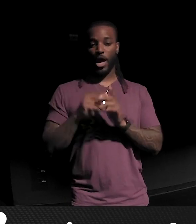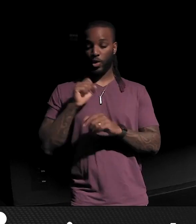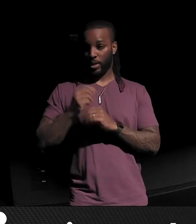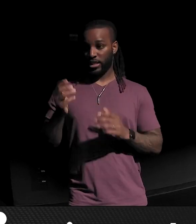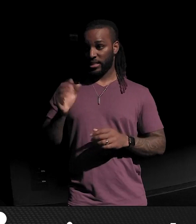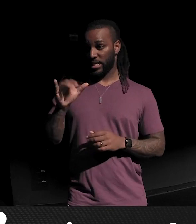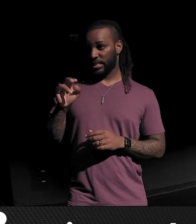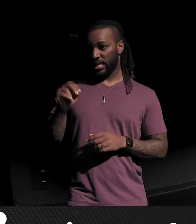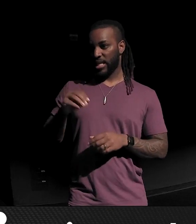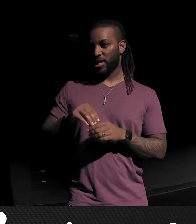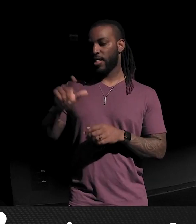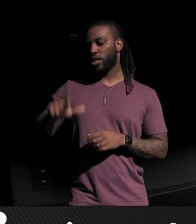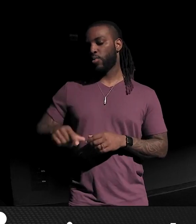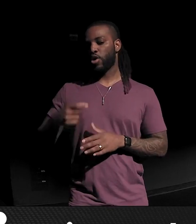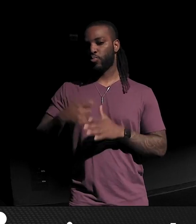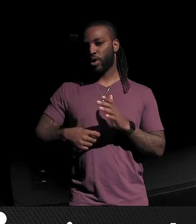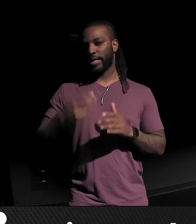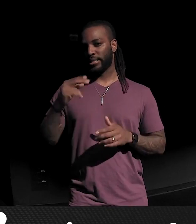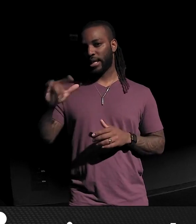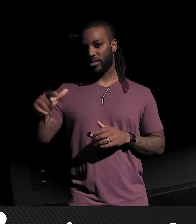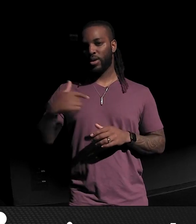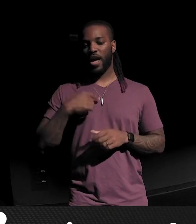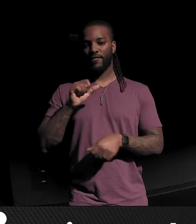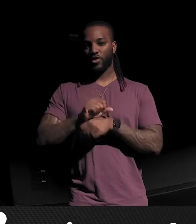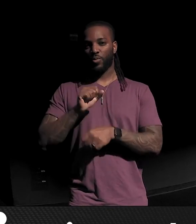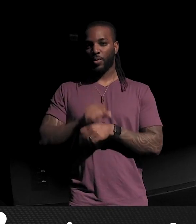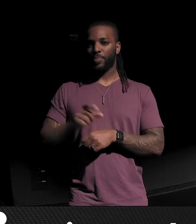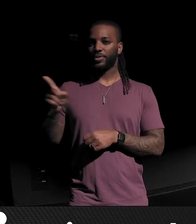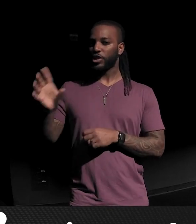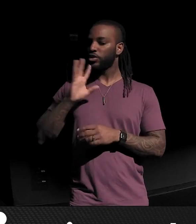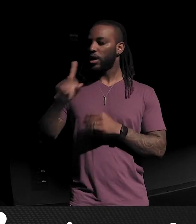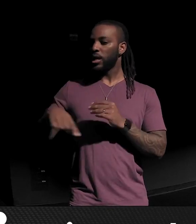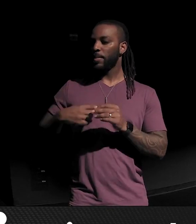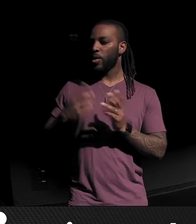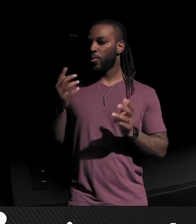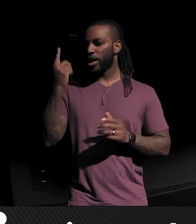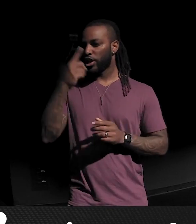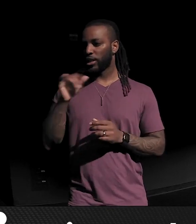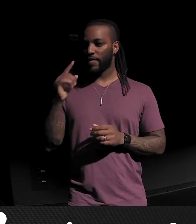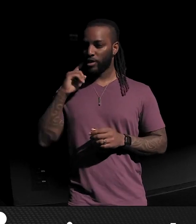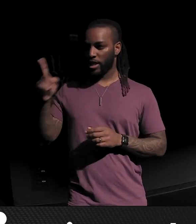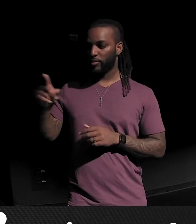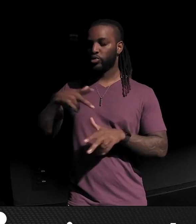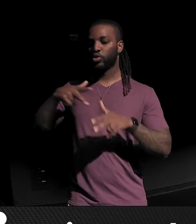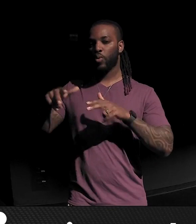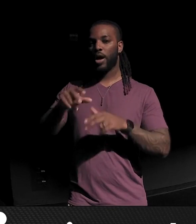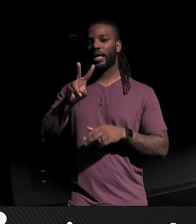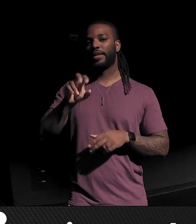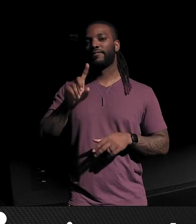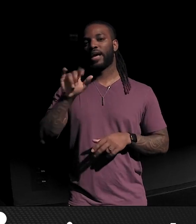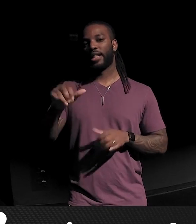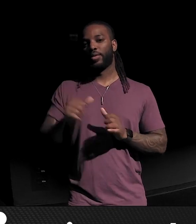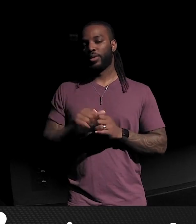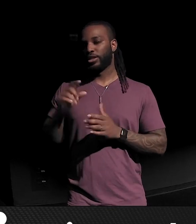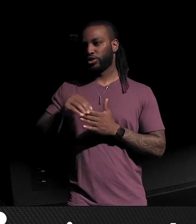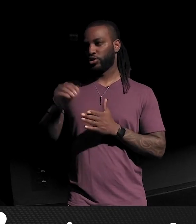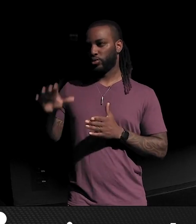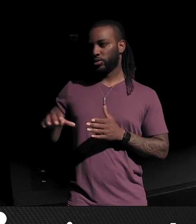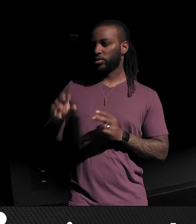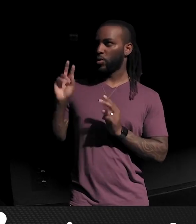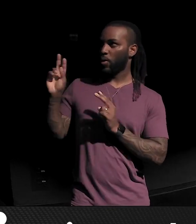in Lower Price Hill where we have a work, and he's talking about what it looked like for him to walk in a valley with one of the students. Watch this with